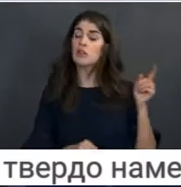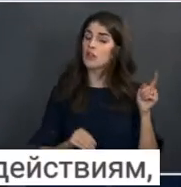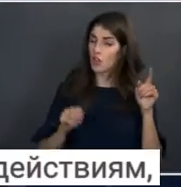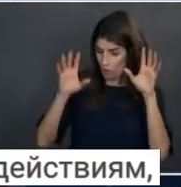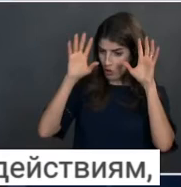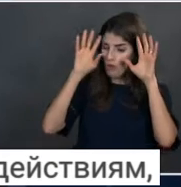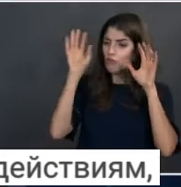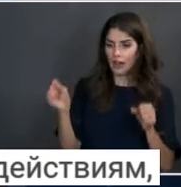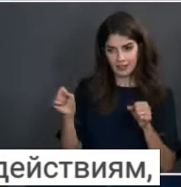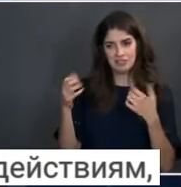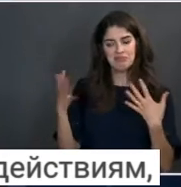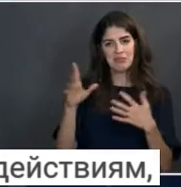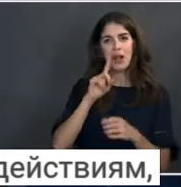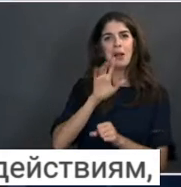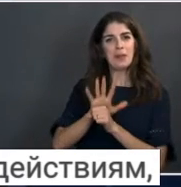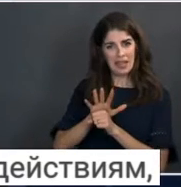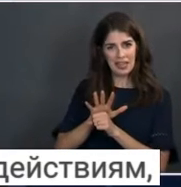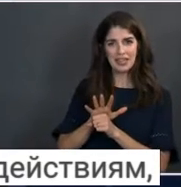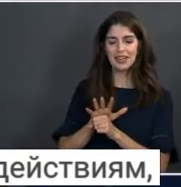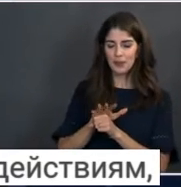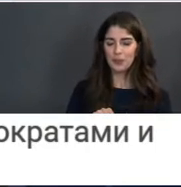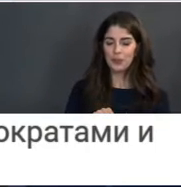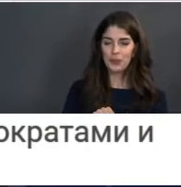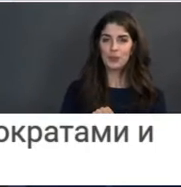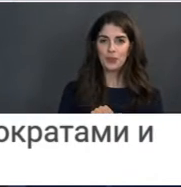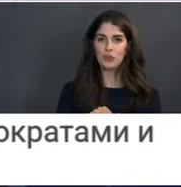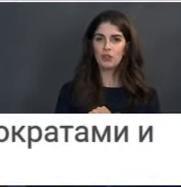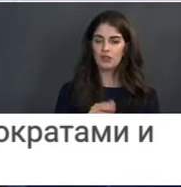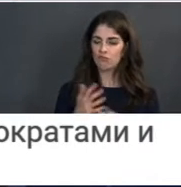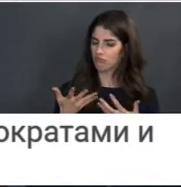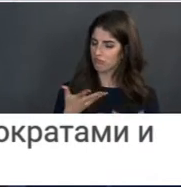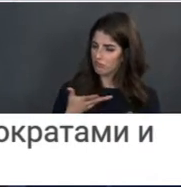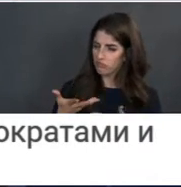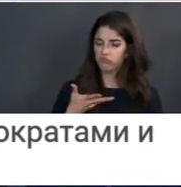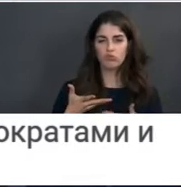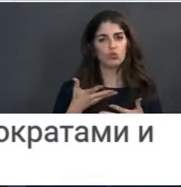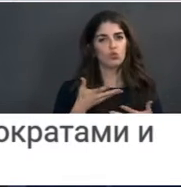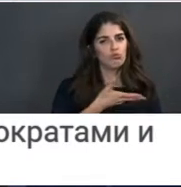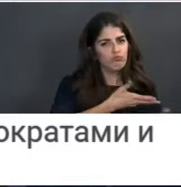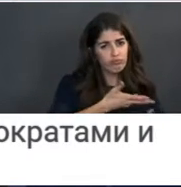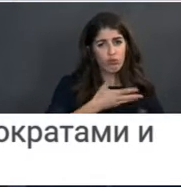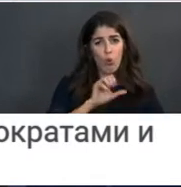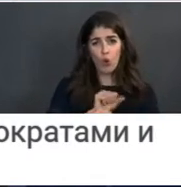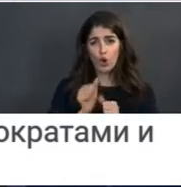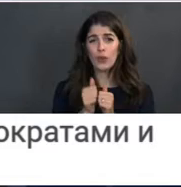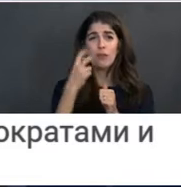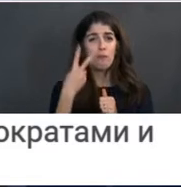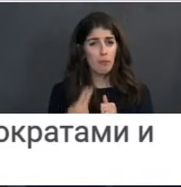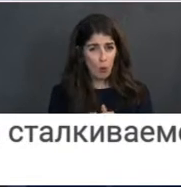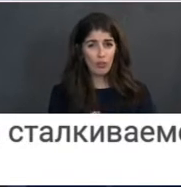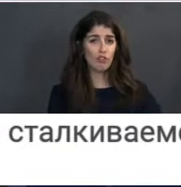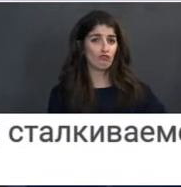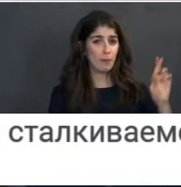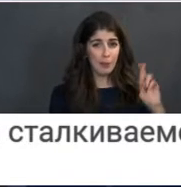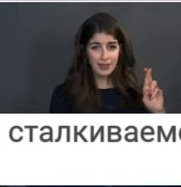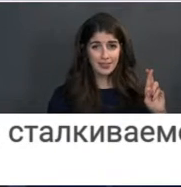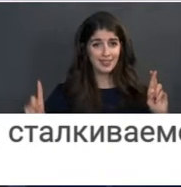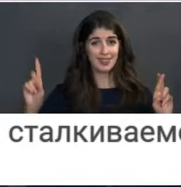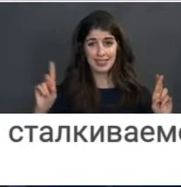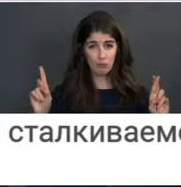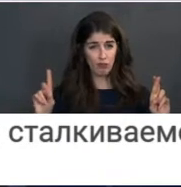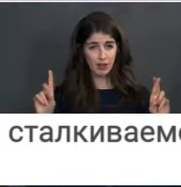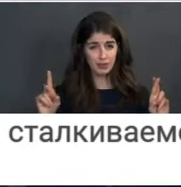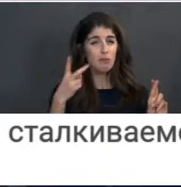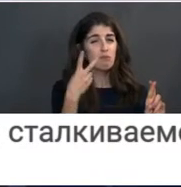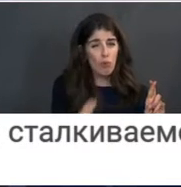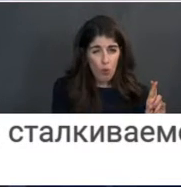to, and this you can see this through his actions, working and engaging with Democrats and Republicans to address the